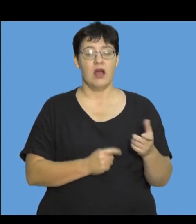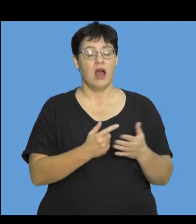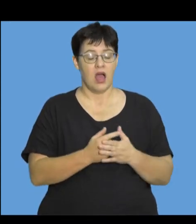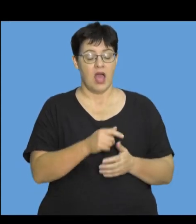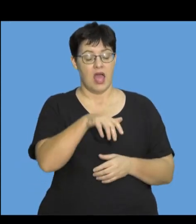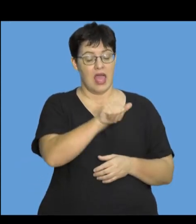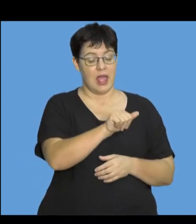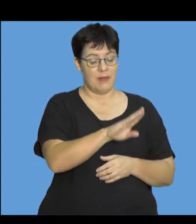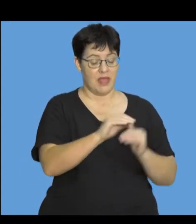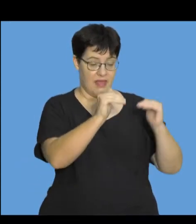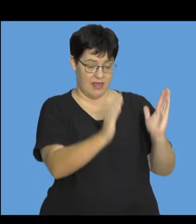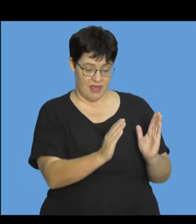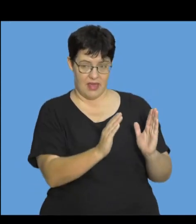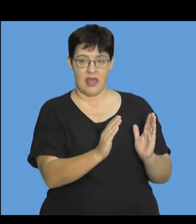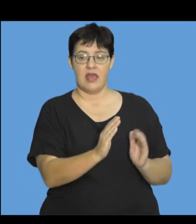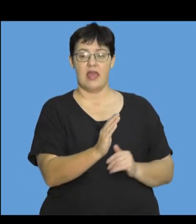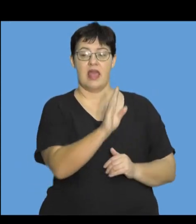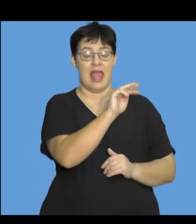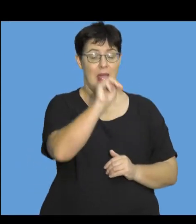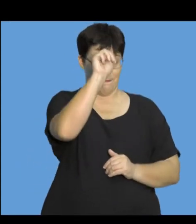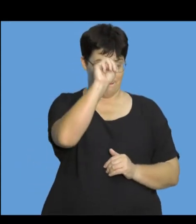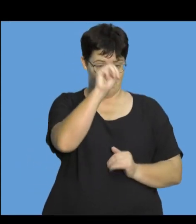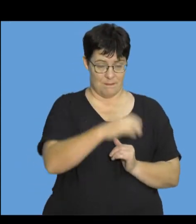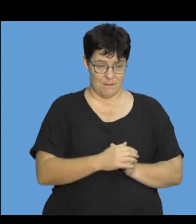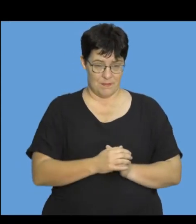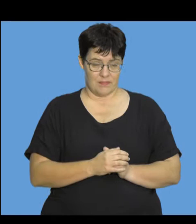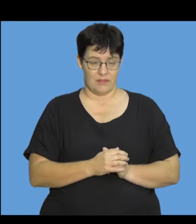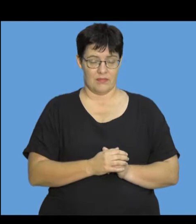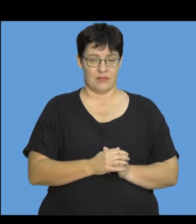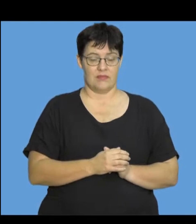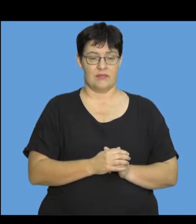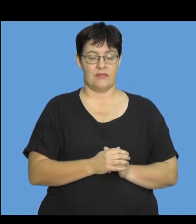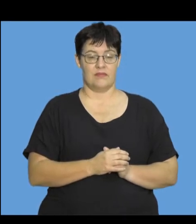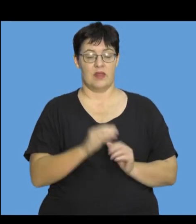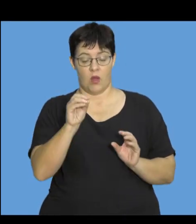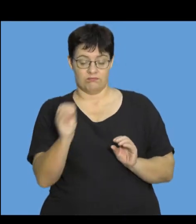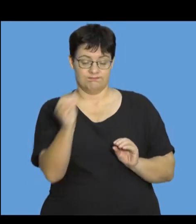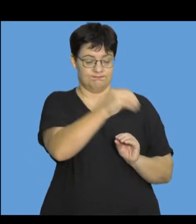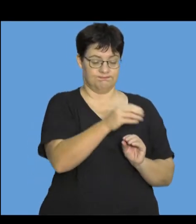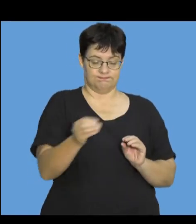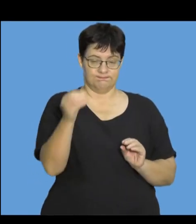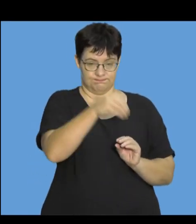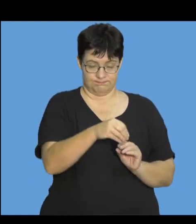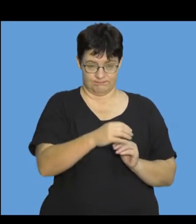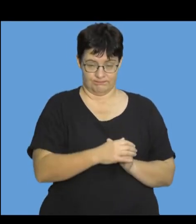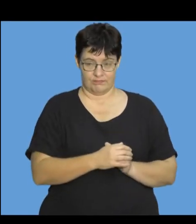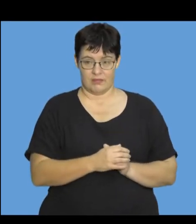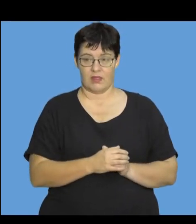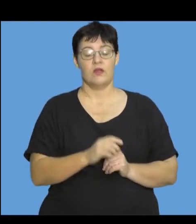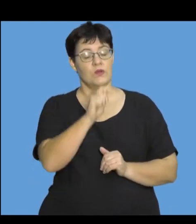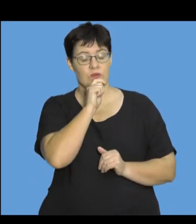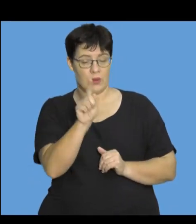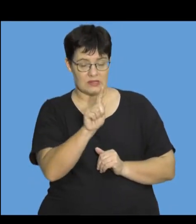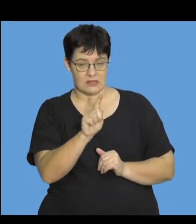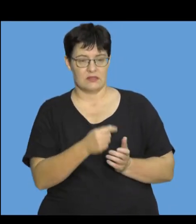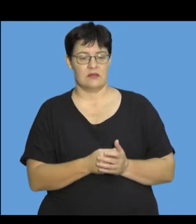a multiplication inside the brackets, as you can see, a and b, and it is raised to one exponent. You then